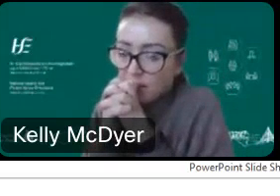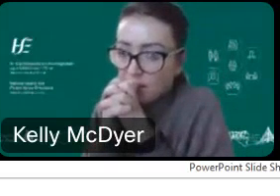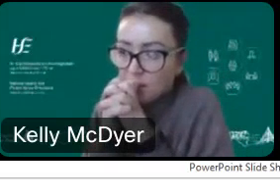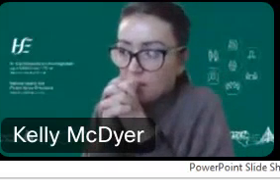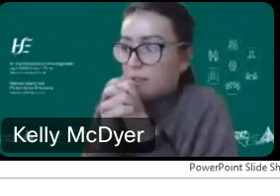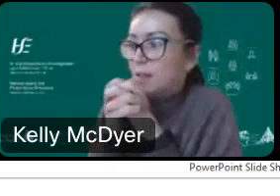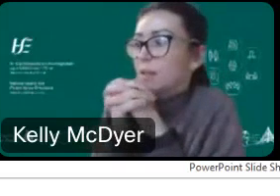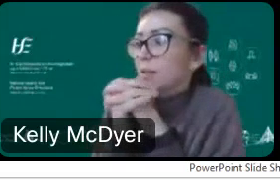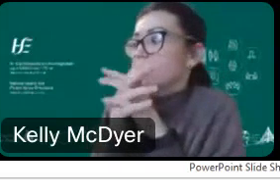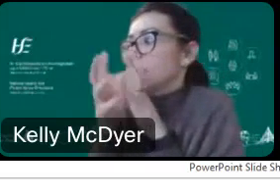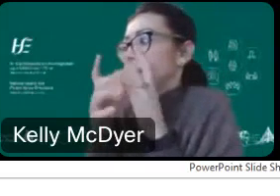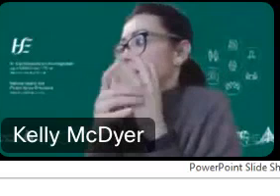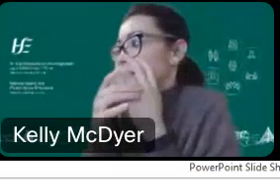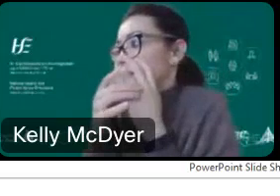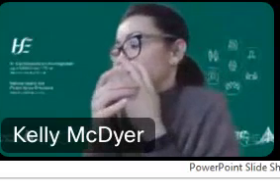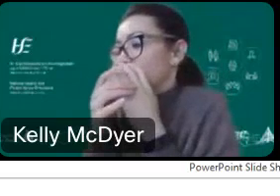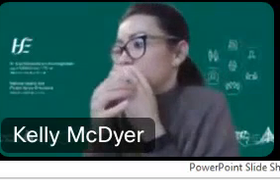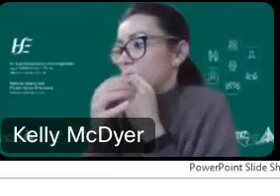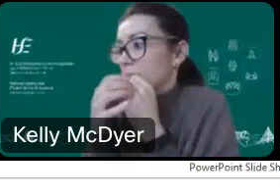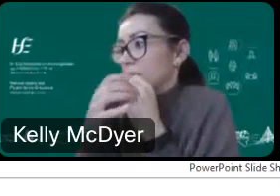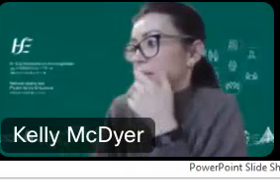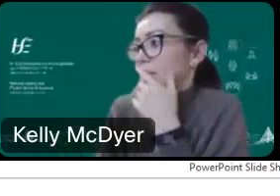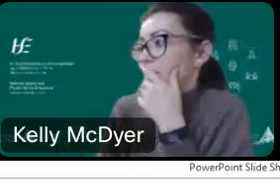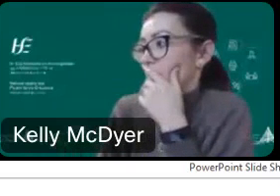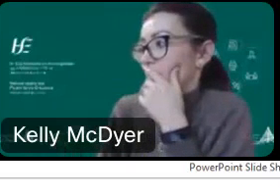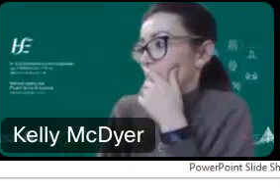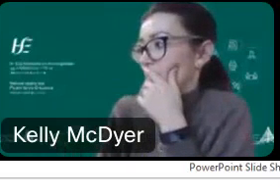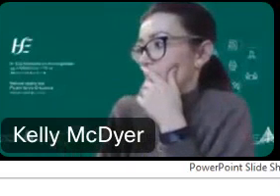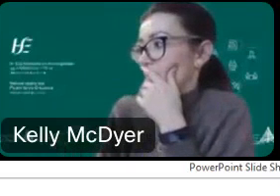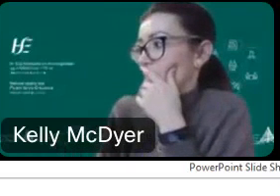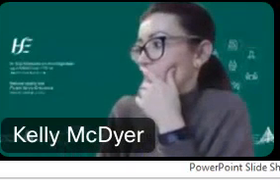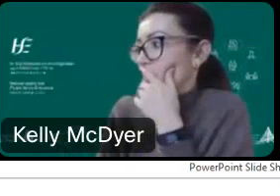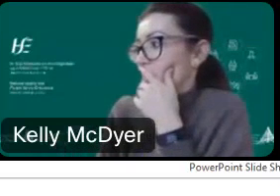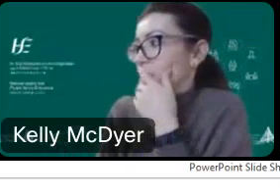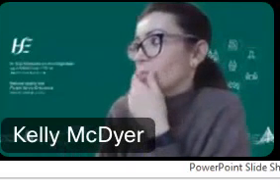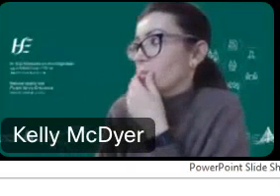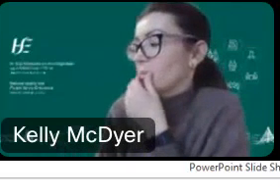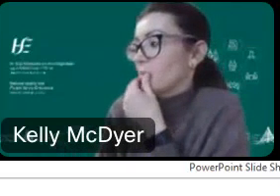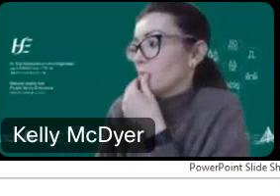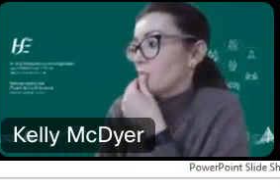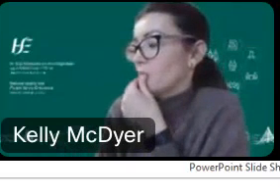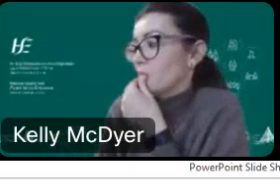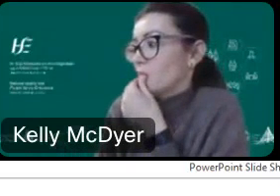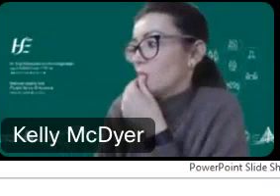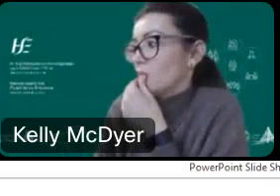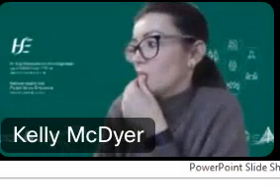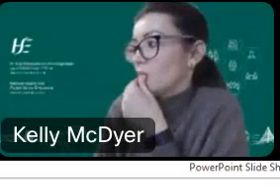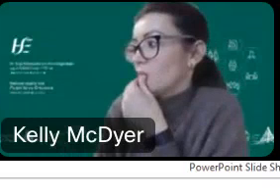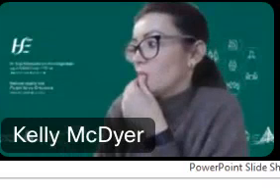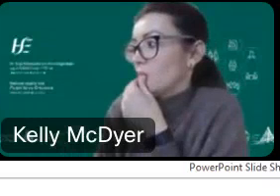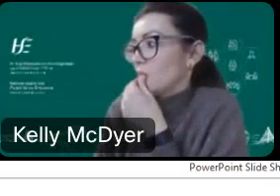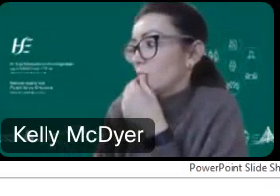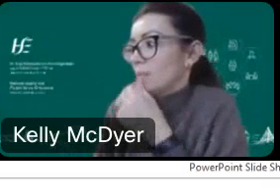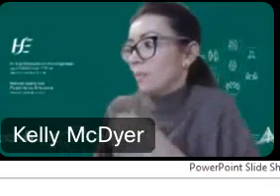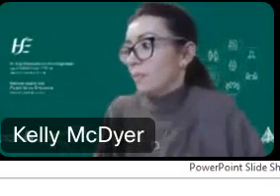complete the evaluation. And again, in today's evaluation, we'll be asking you what questions you have around the Act that maybe we haven't